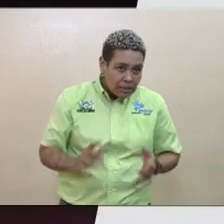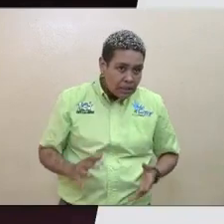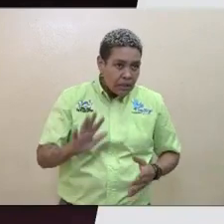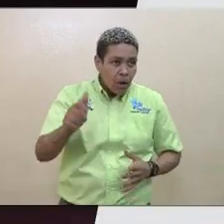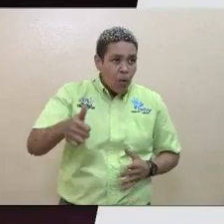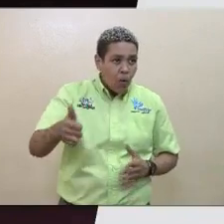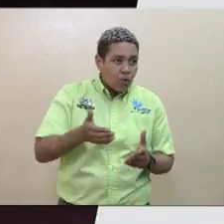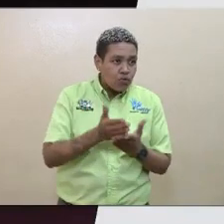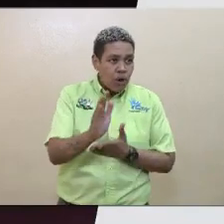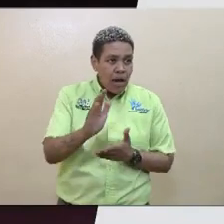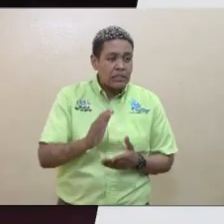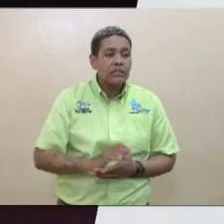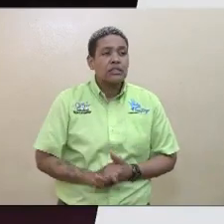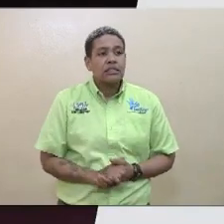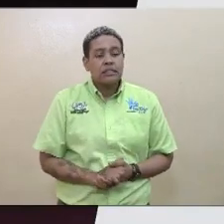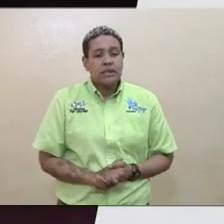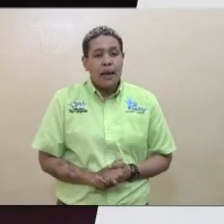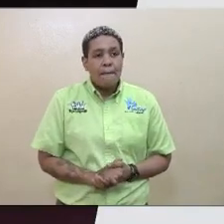own right.